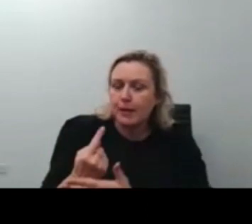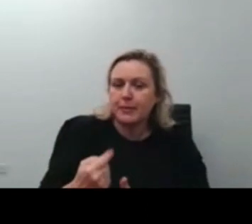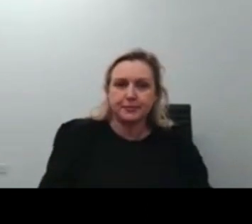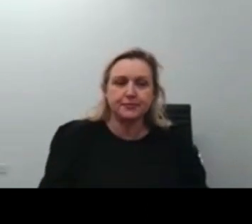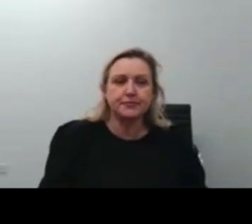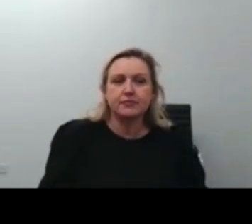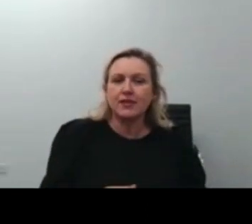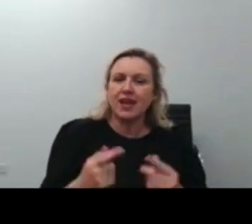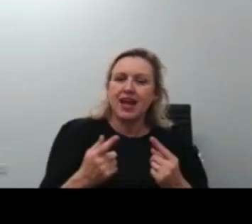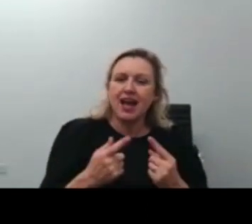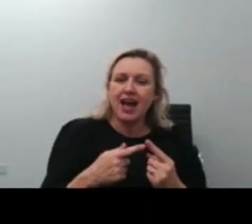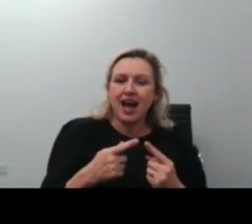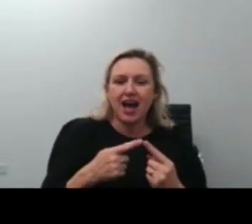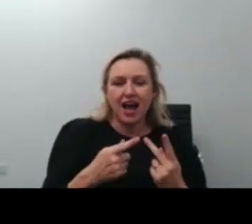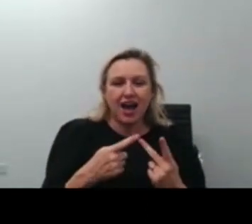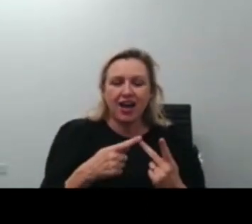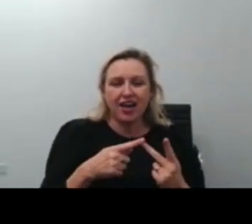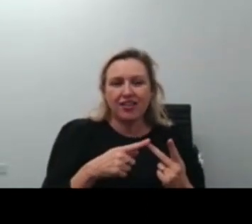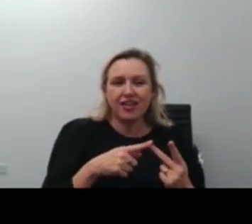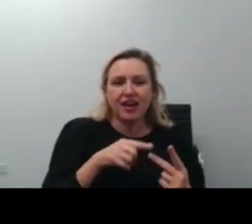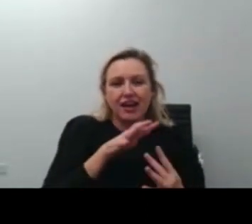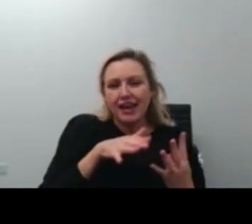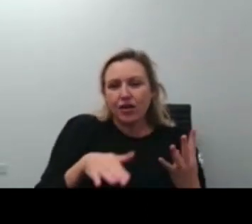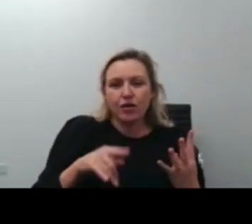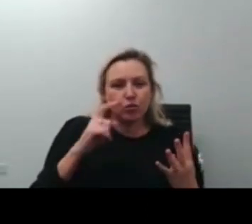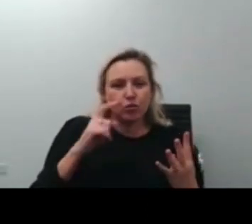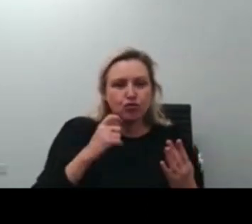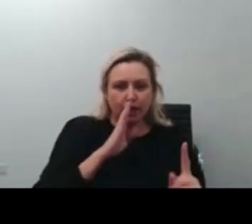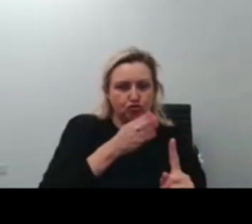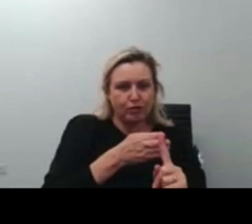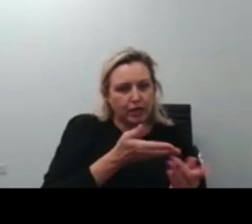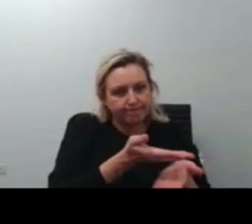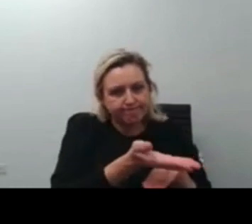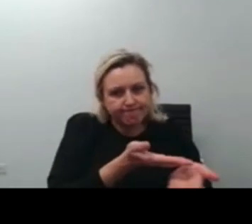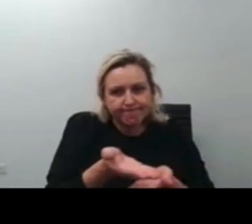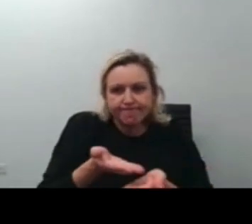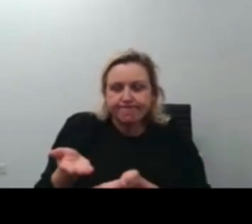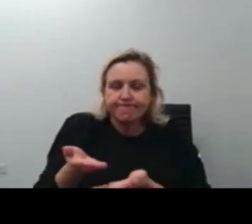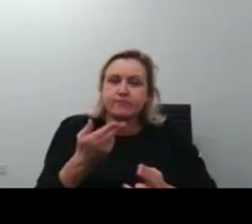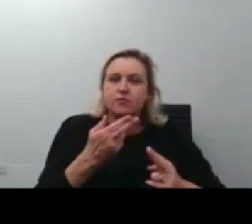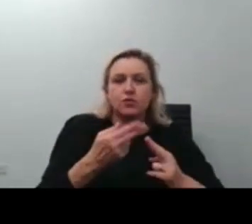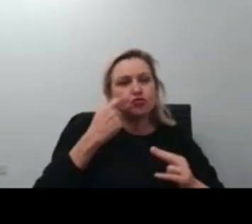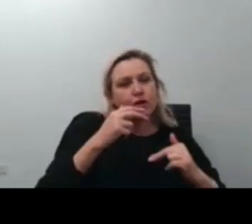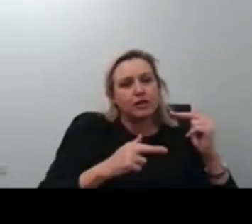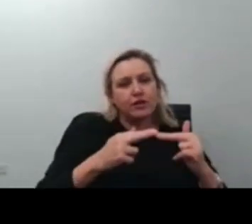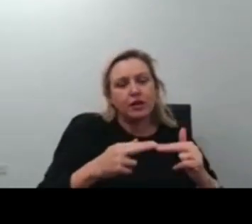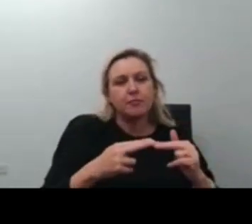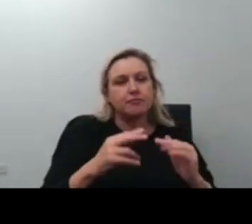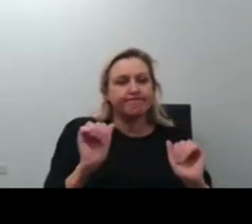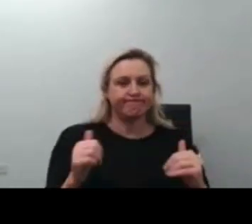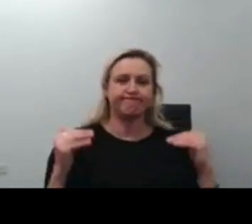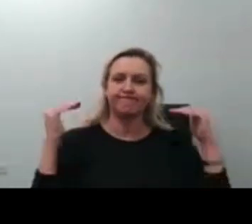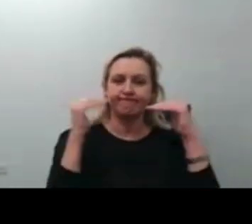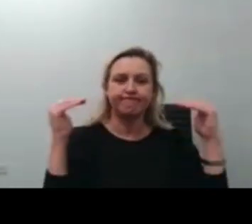There are various areas where we'll also continue to consult directly to develop the next level of detail about the